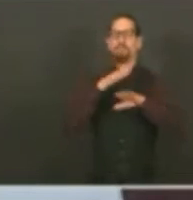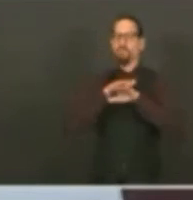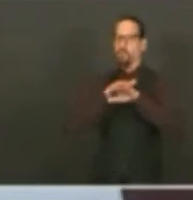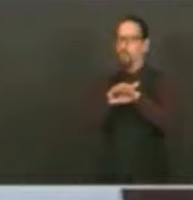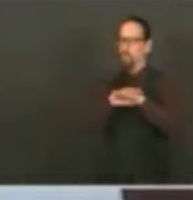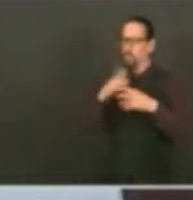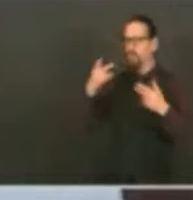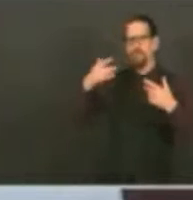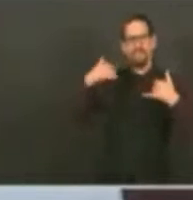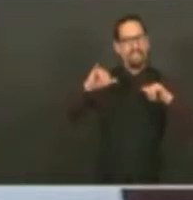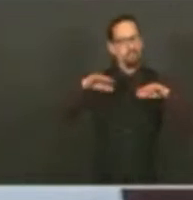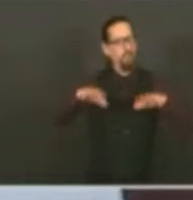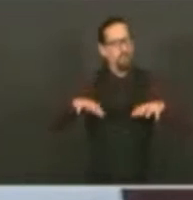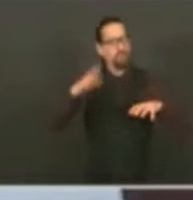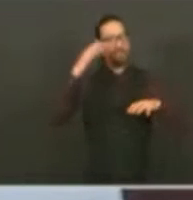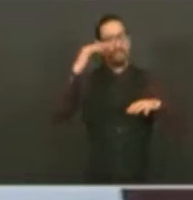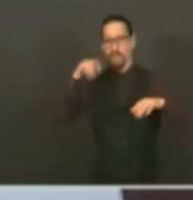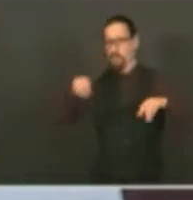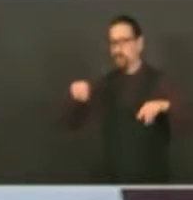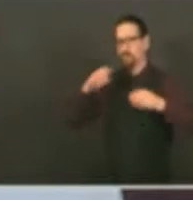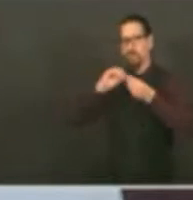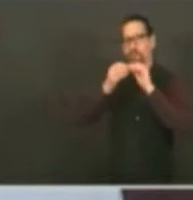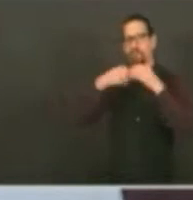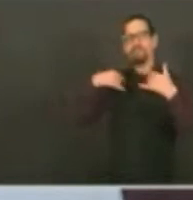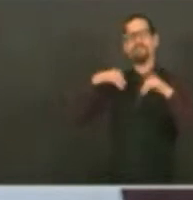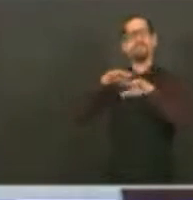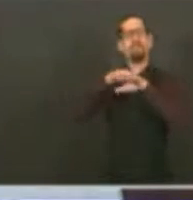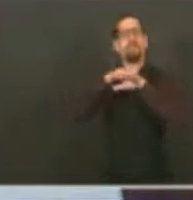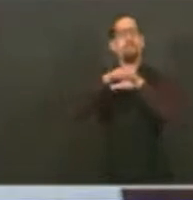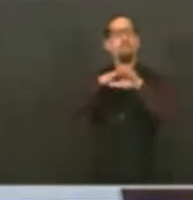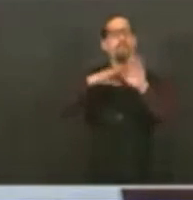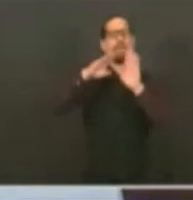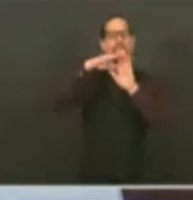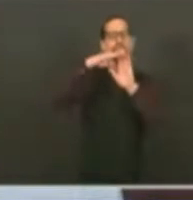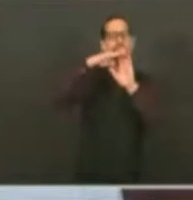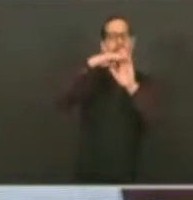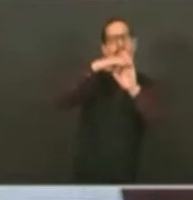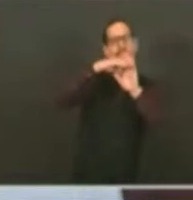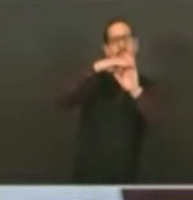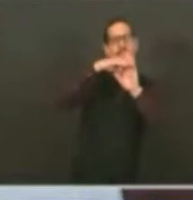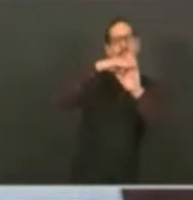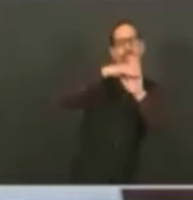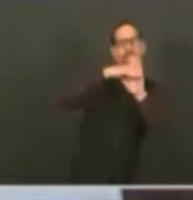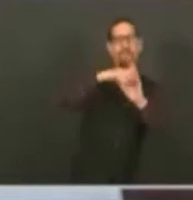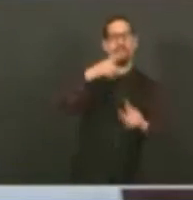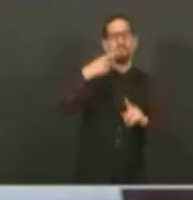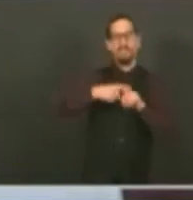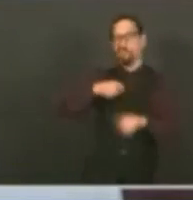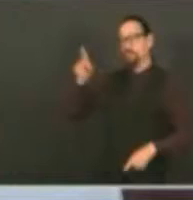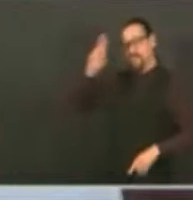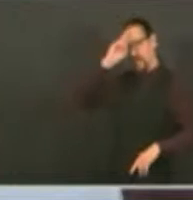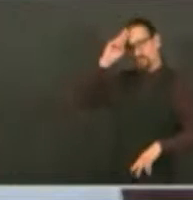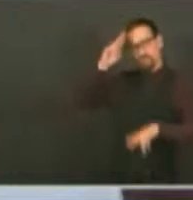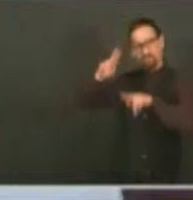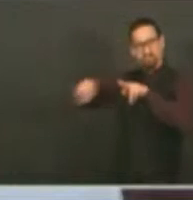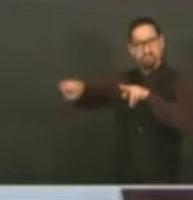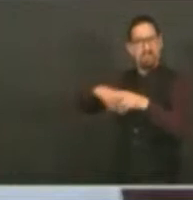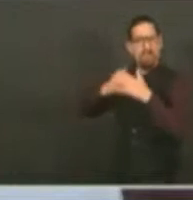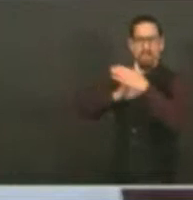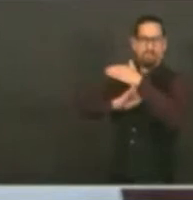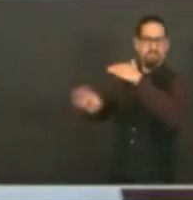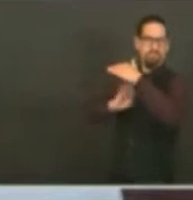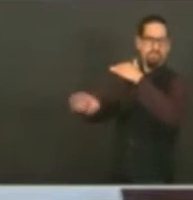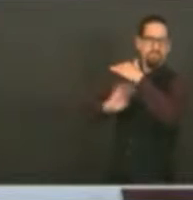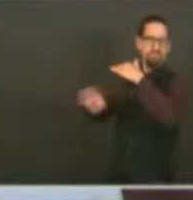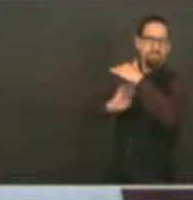Hospitalizations are, of course, a lagging indicator, but we've seen no decline in hospitalizations, and we